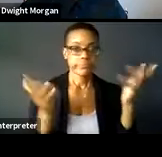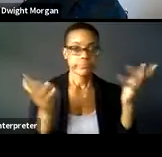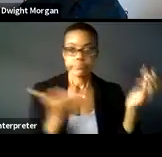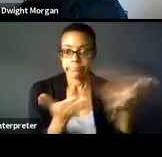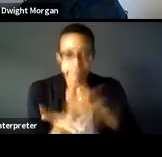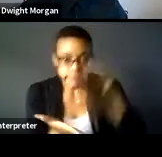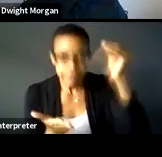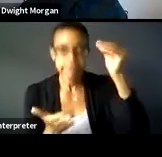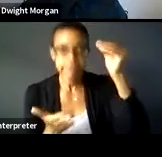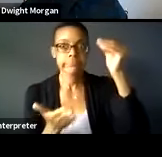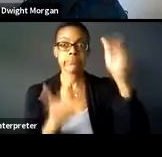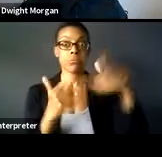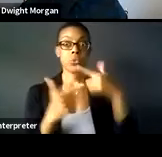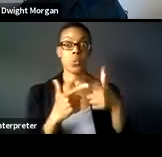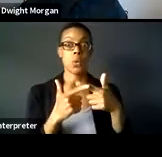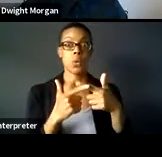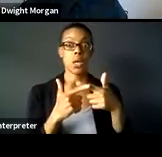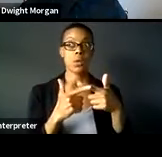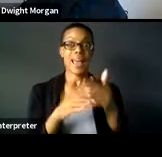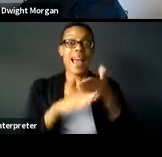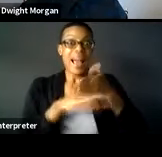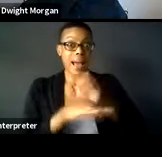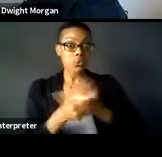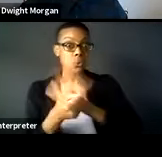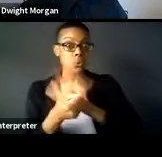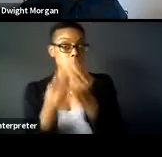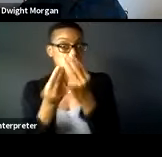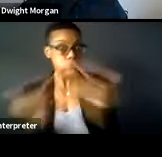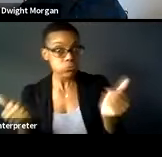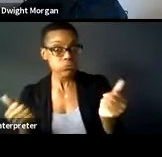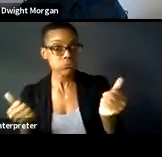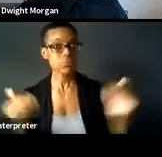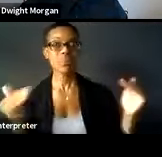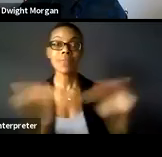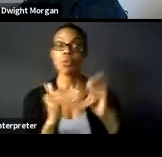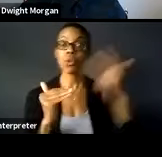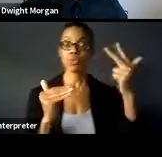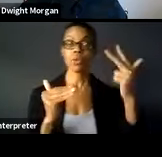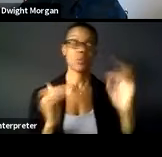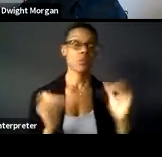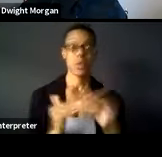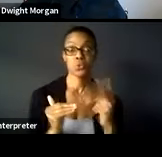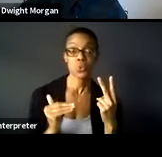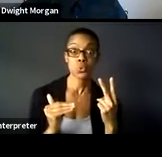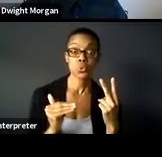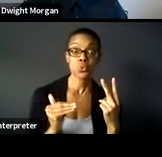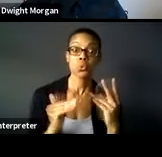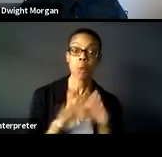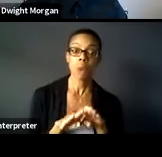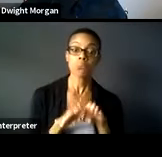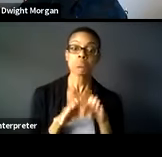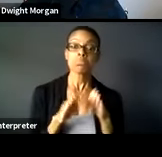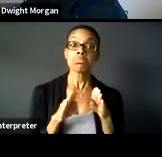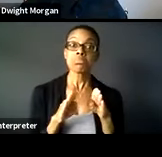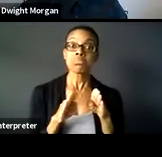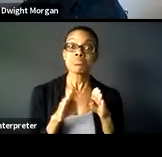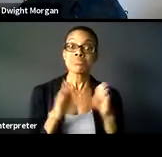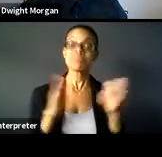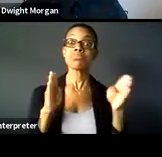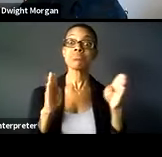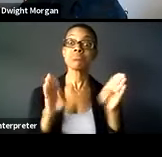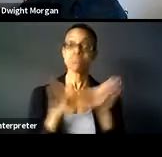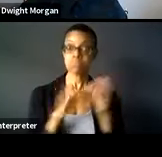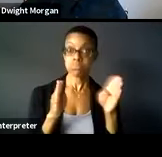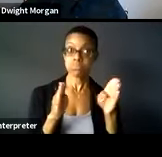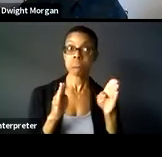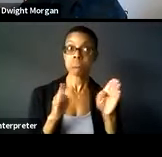like when we step into post-COVID, when we step into phase three, even phase two. Knowing phase two is coming in June,